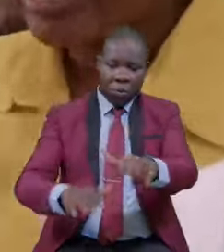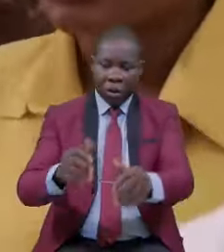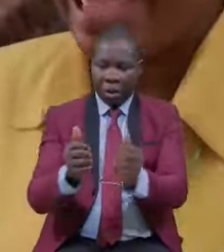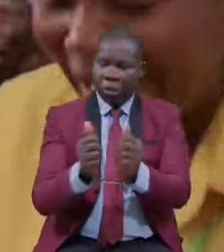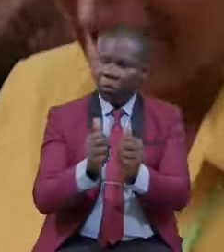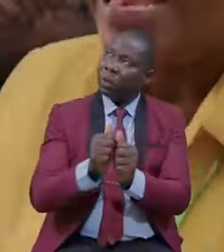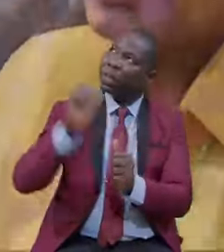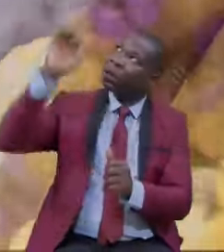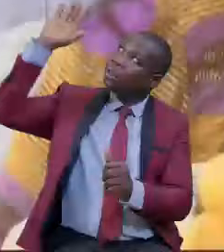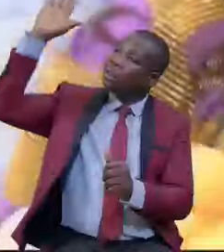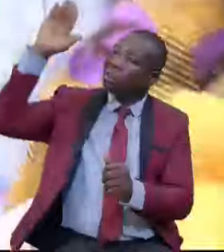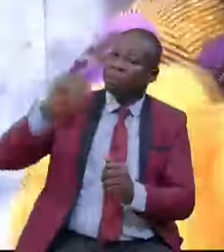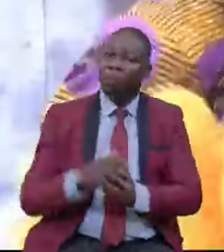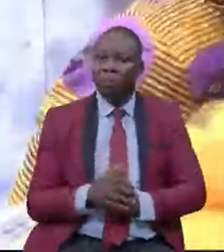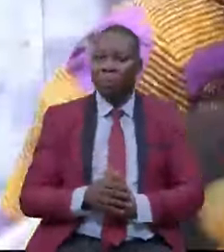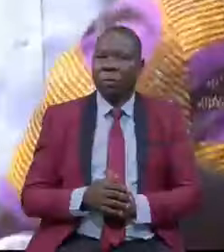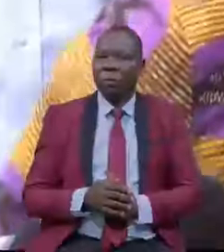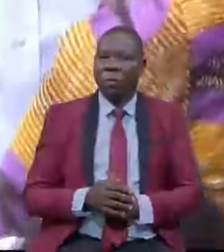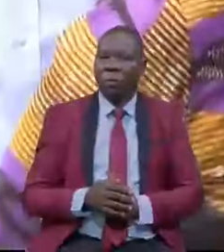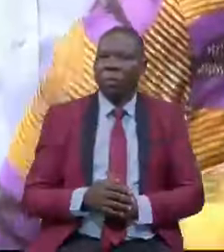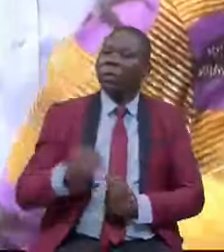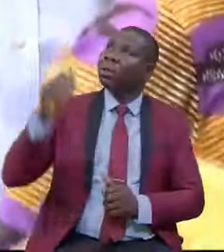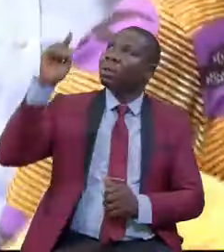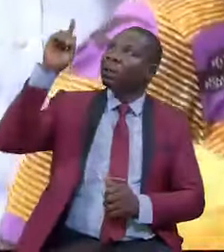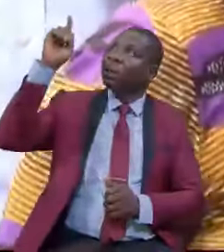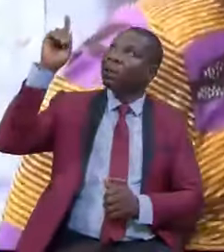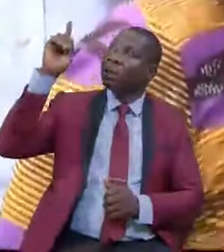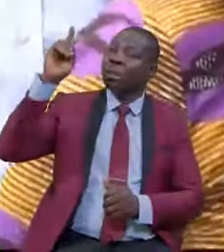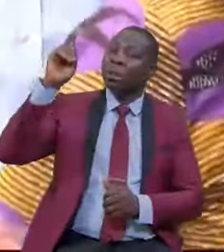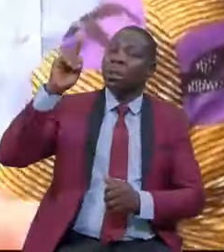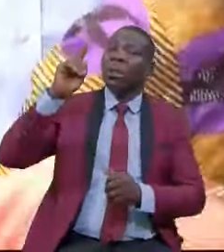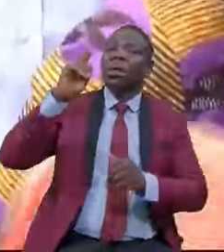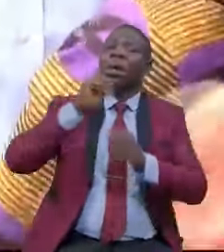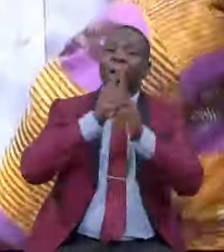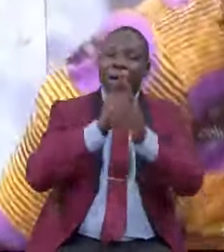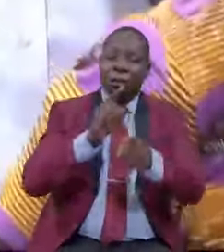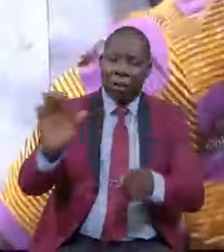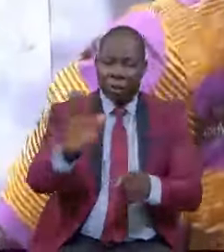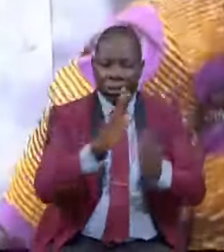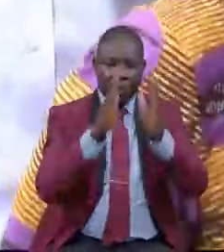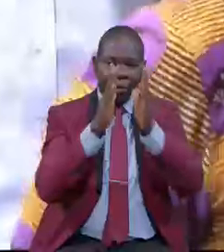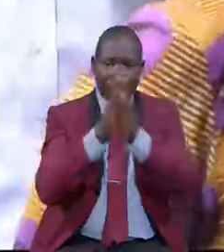He honors your prayer. You honor his word.